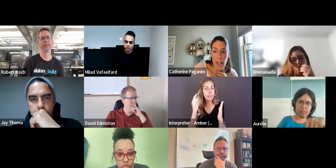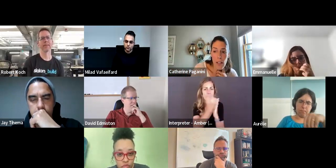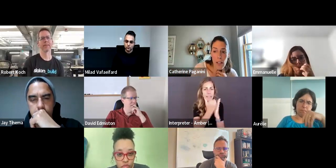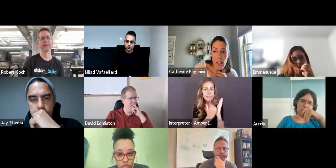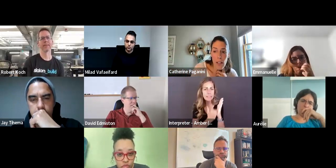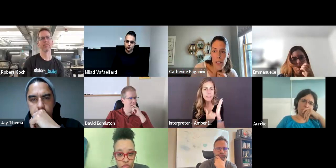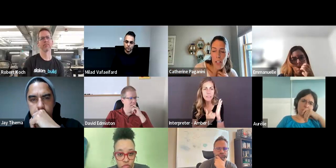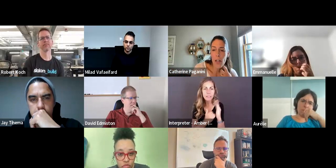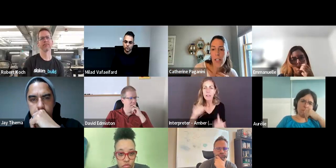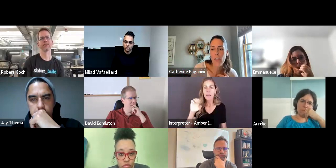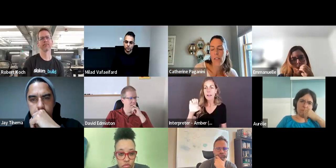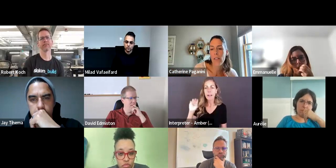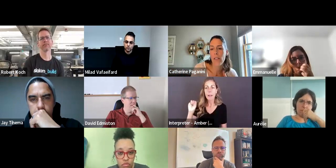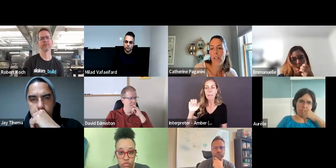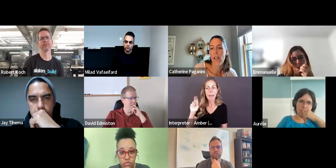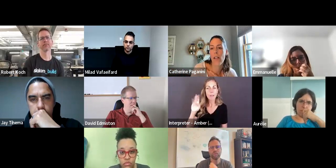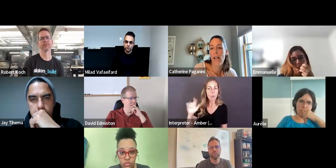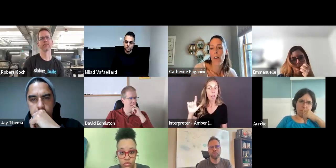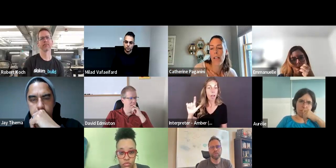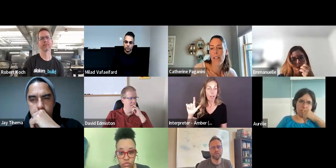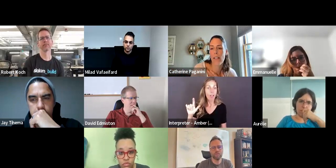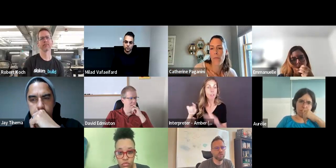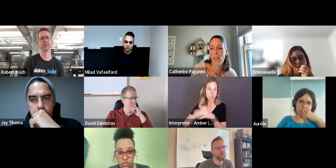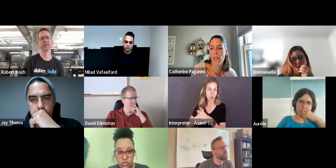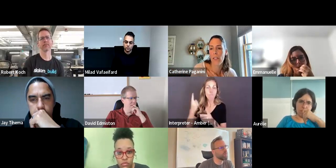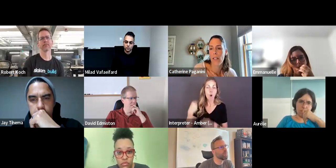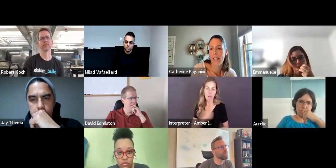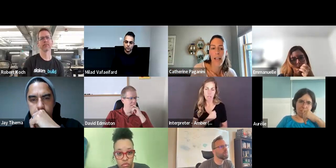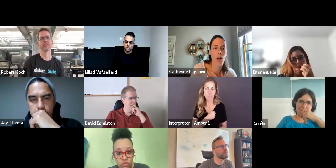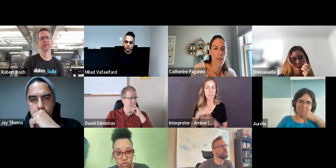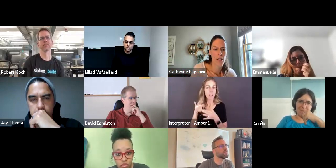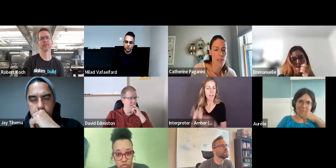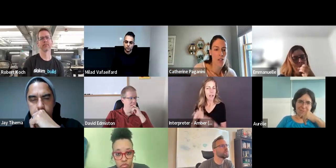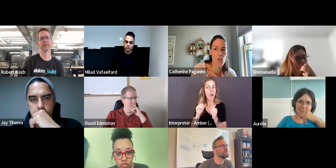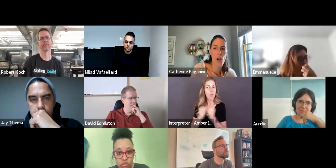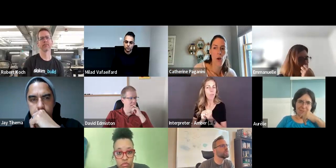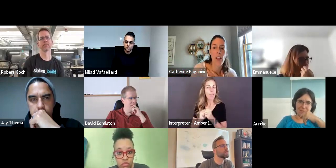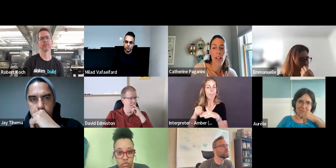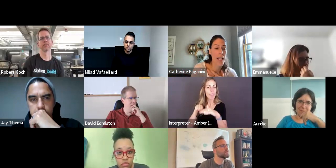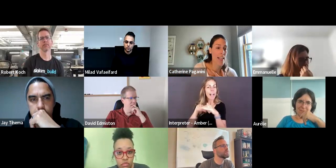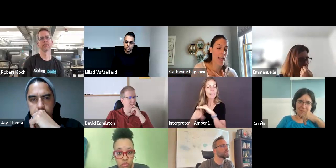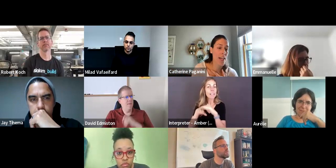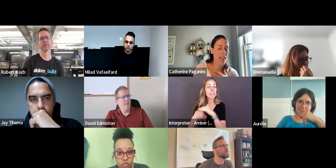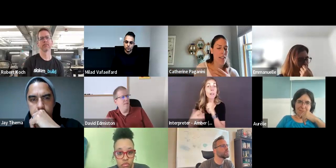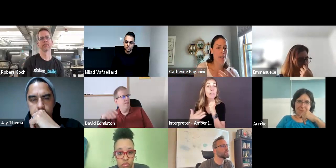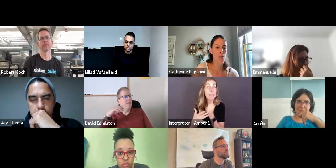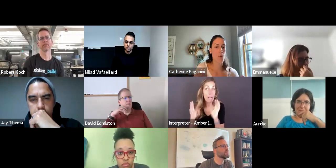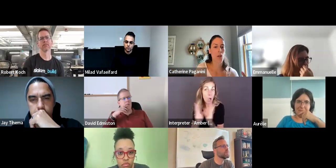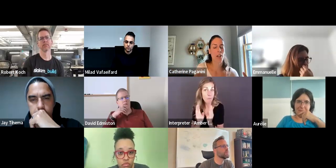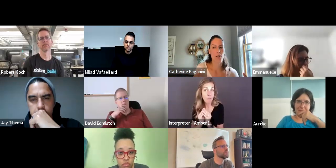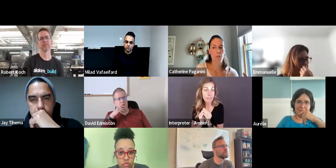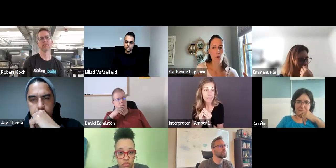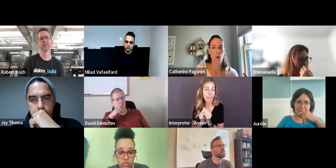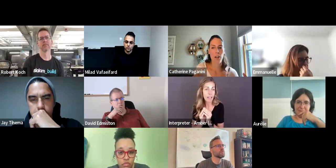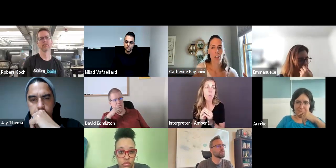that Emmanuel started about accessible tech conferences. So again, there, that this